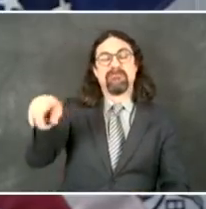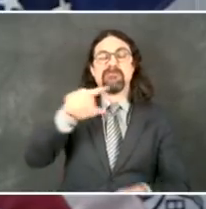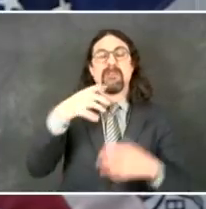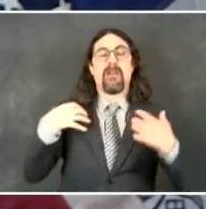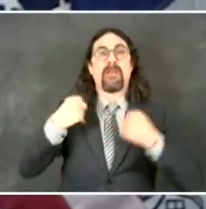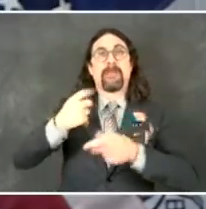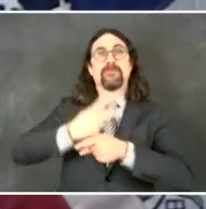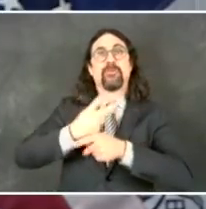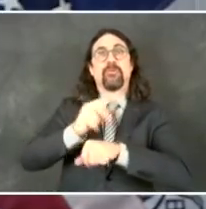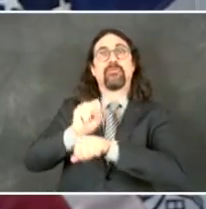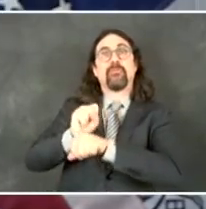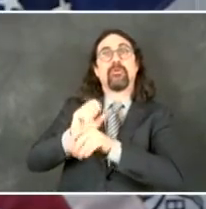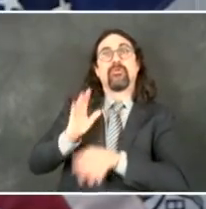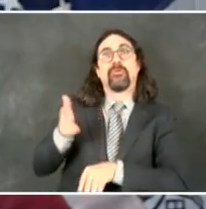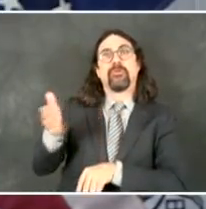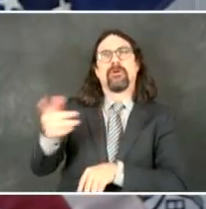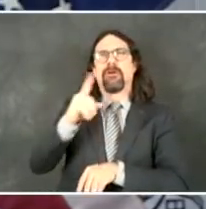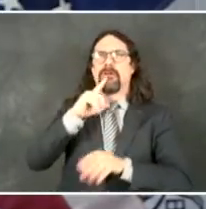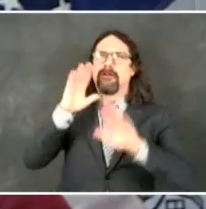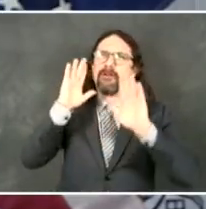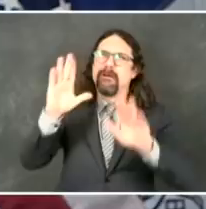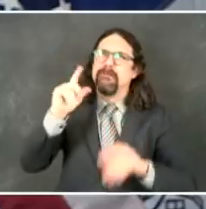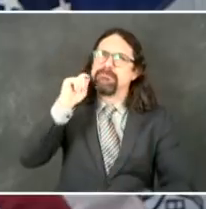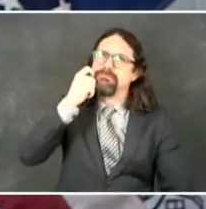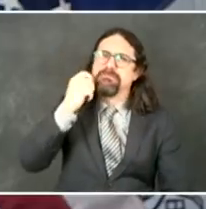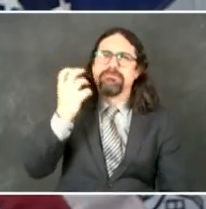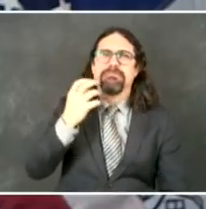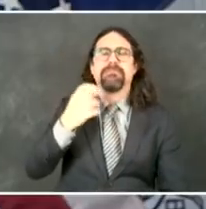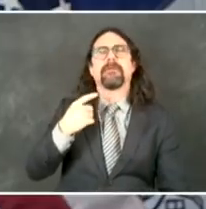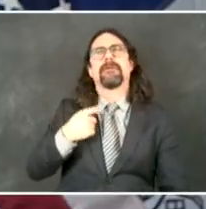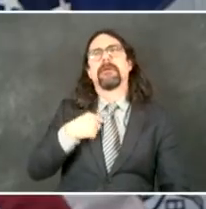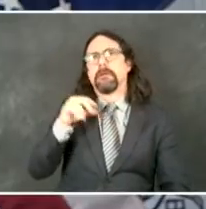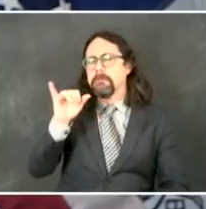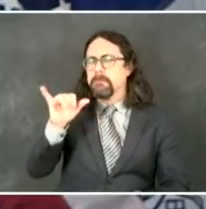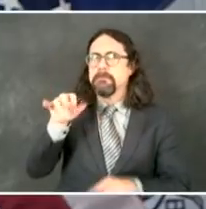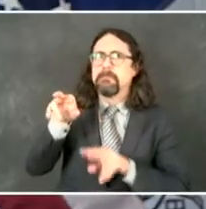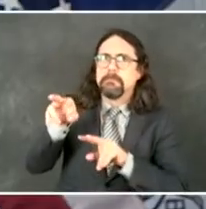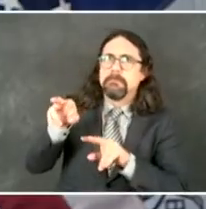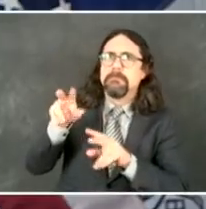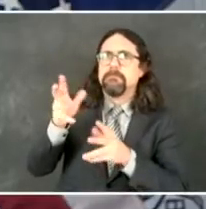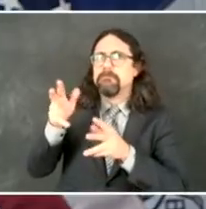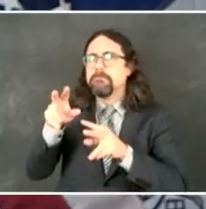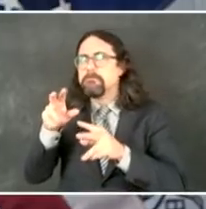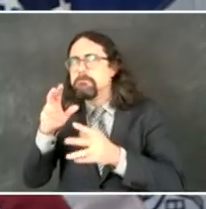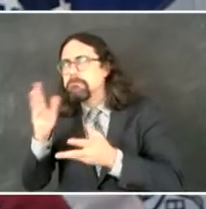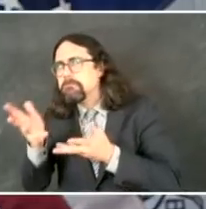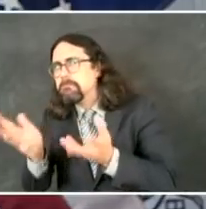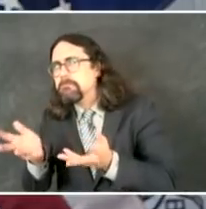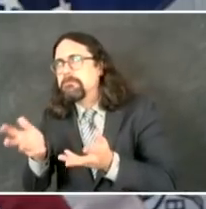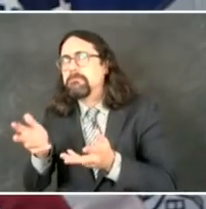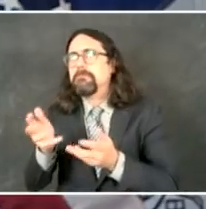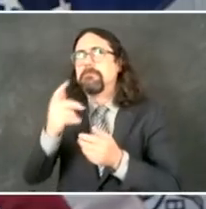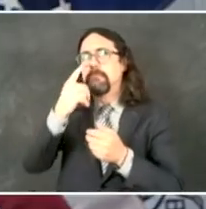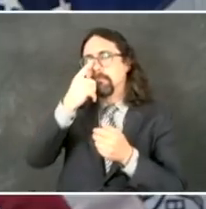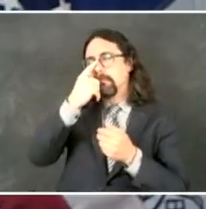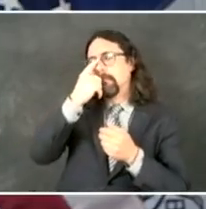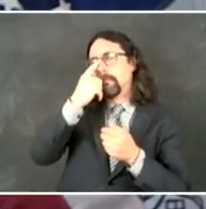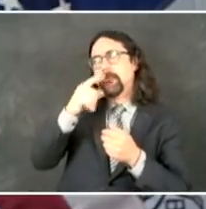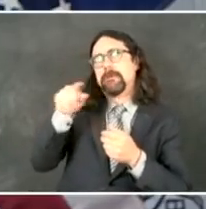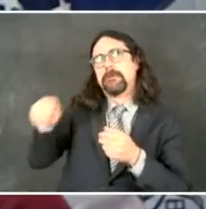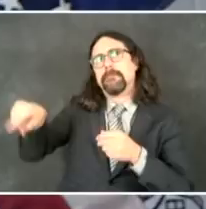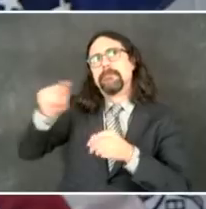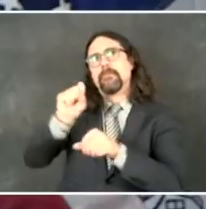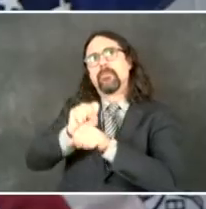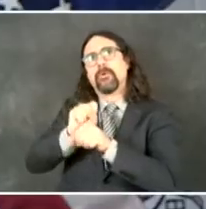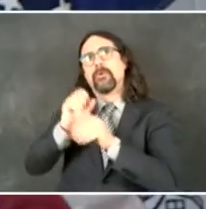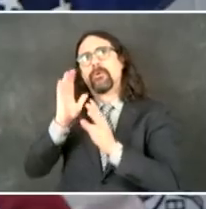helping them get clarity, figuring out with them what they're going to do next based on the results of the test, making a lot more testing available in the places hit